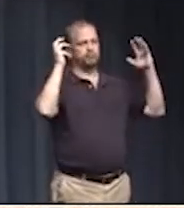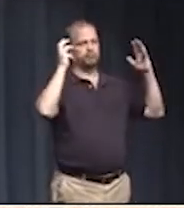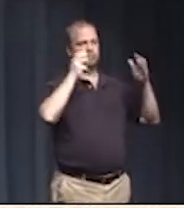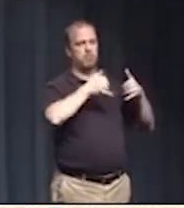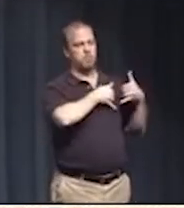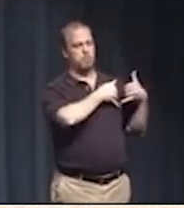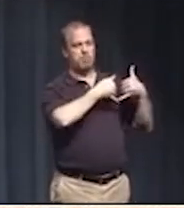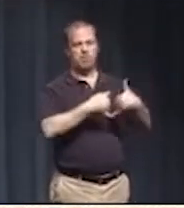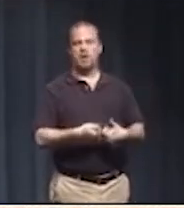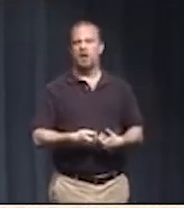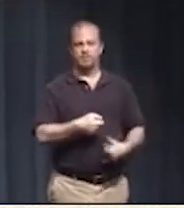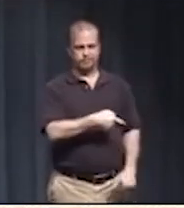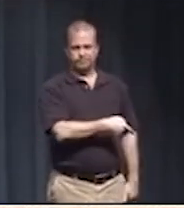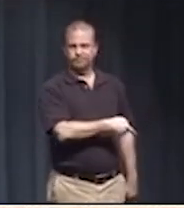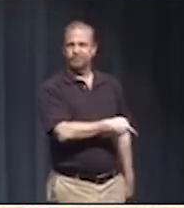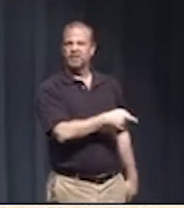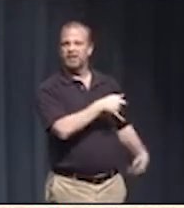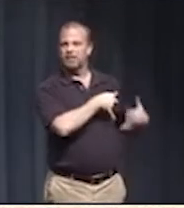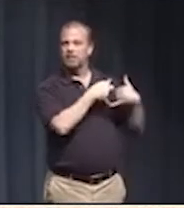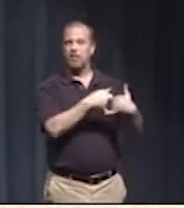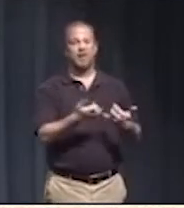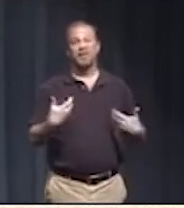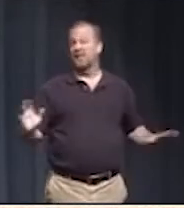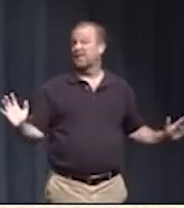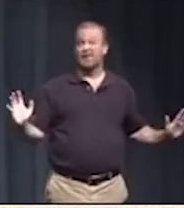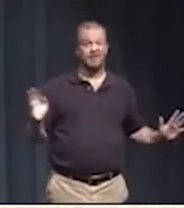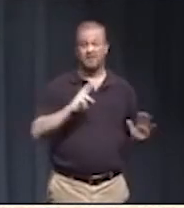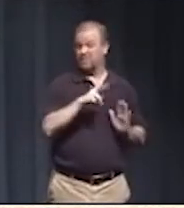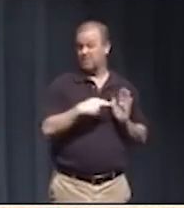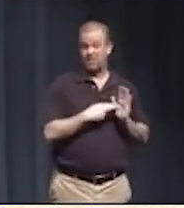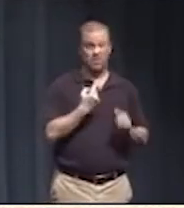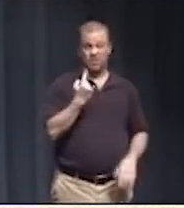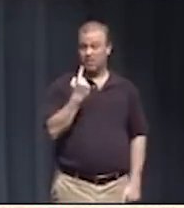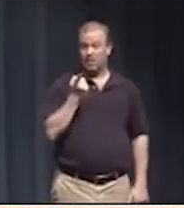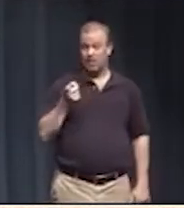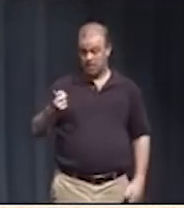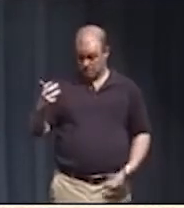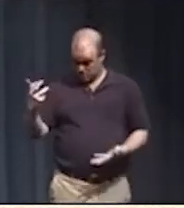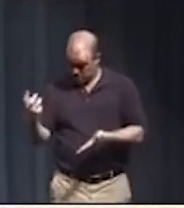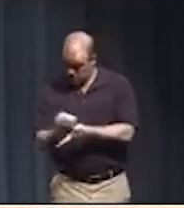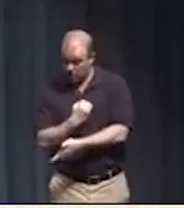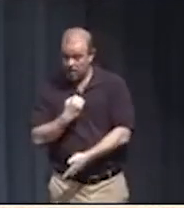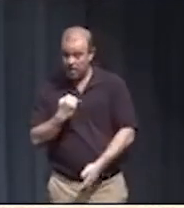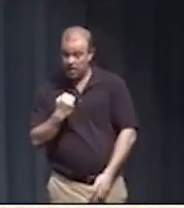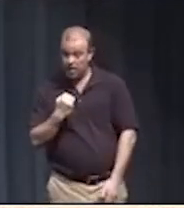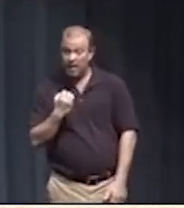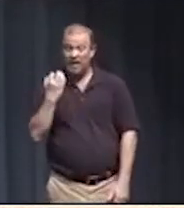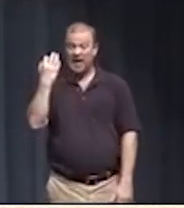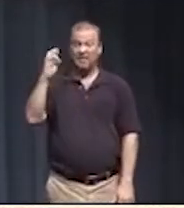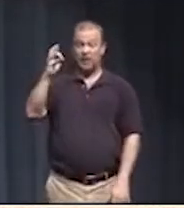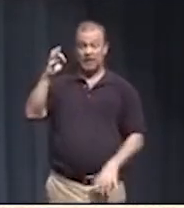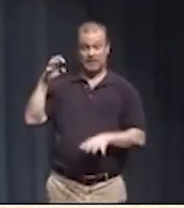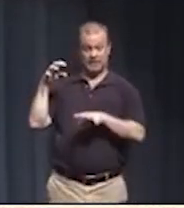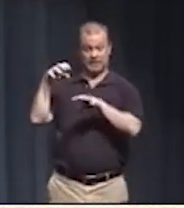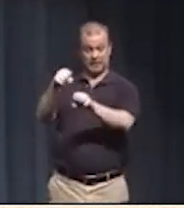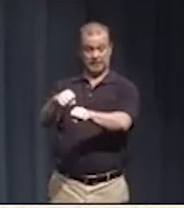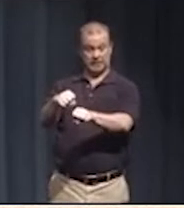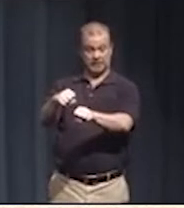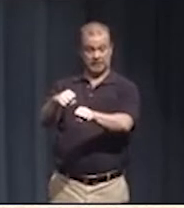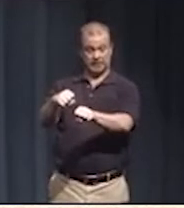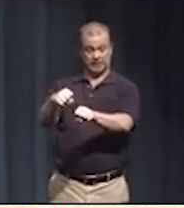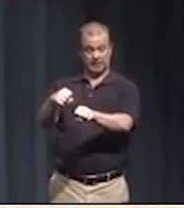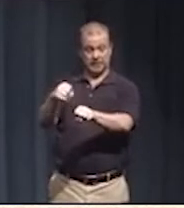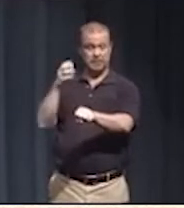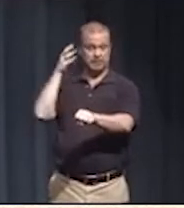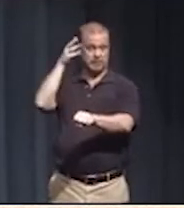She is the prize. If Henry wins, not only does he get France, eventually